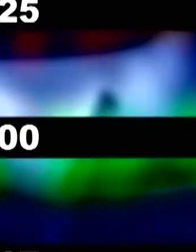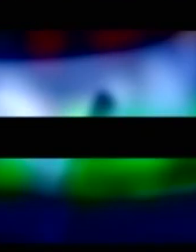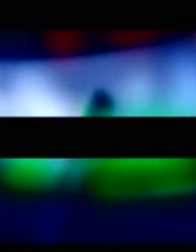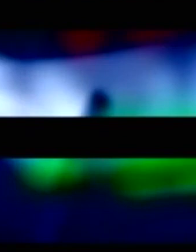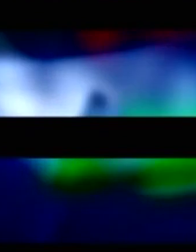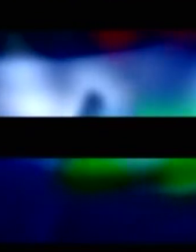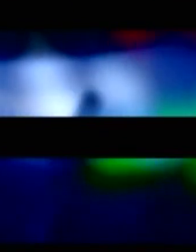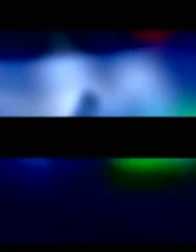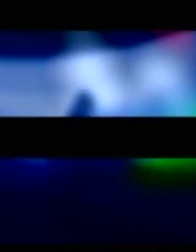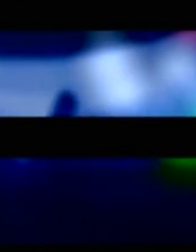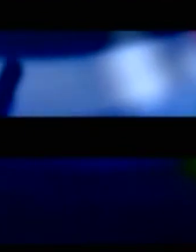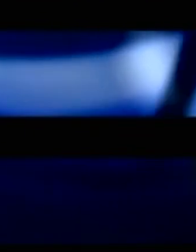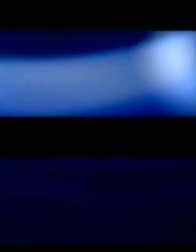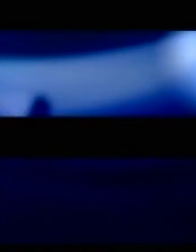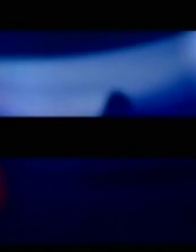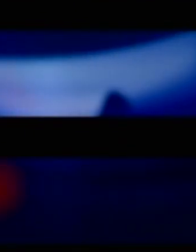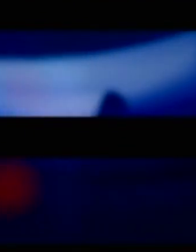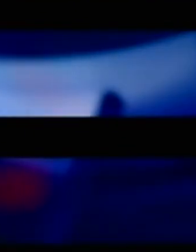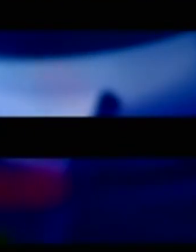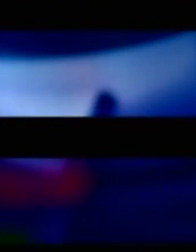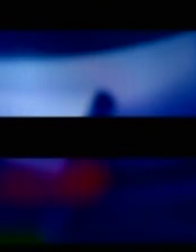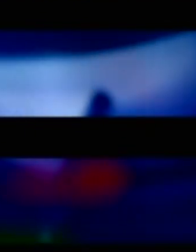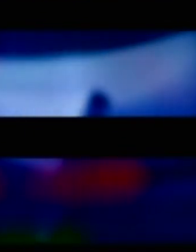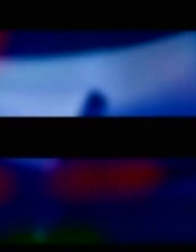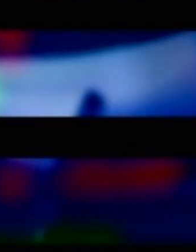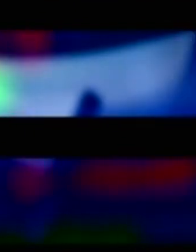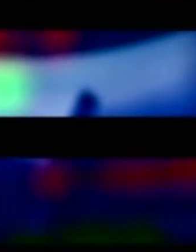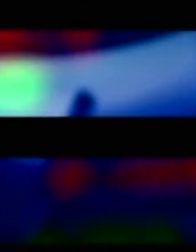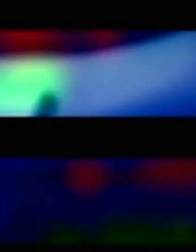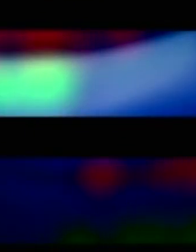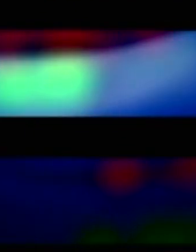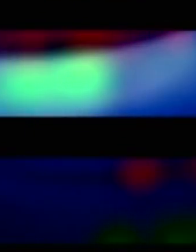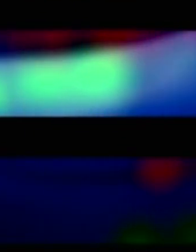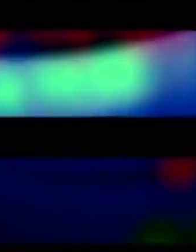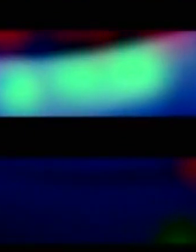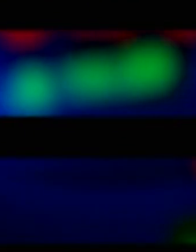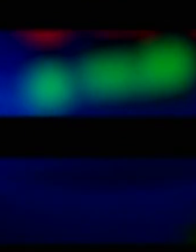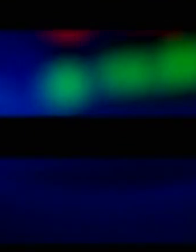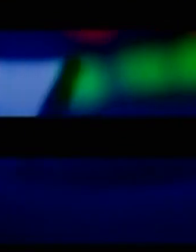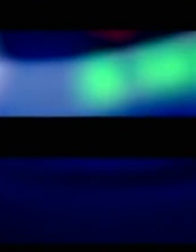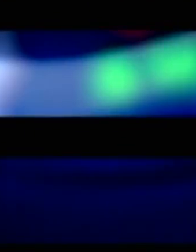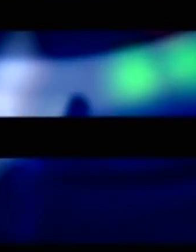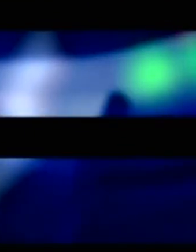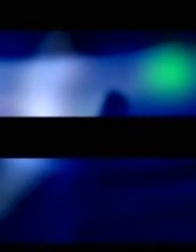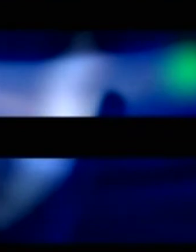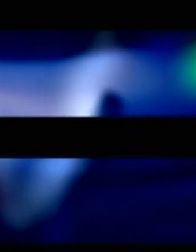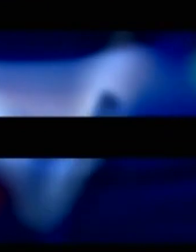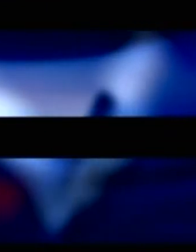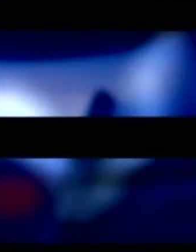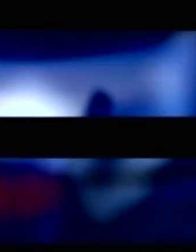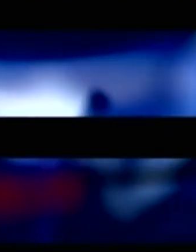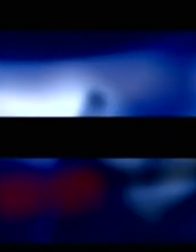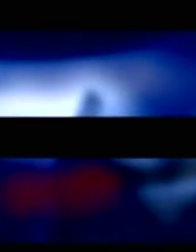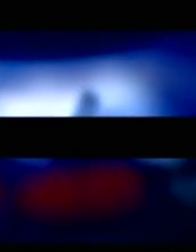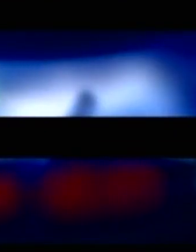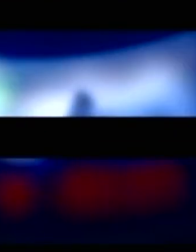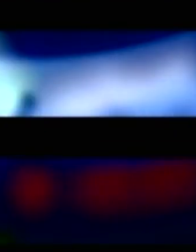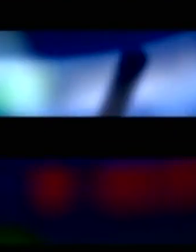$1,295,922.25. And here in Barbados, Sagicor Financial Corporation Limited was also the volume leader, trading